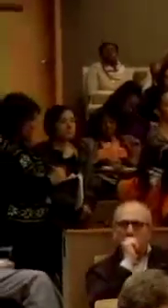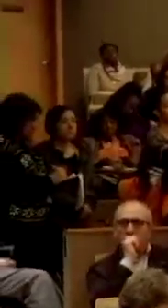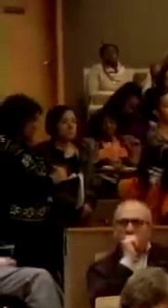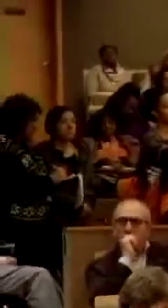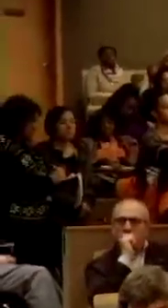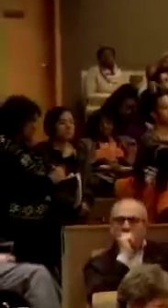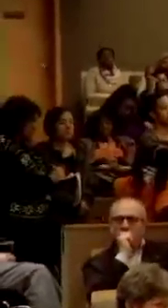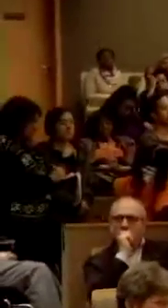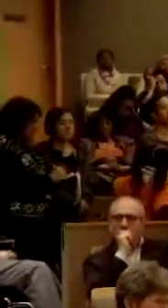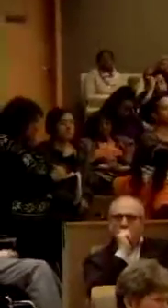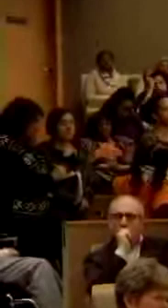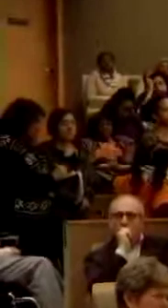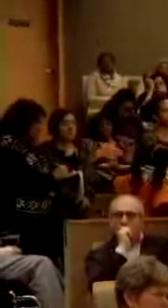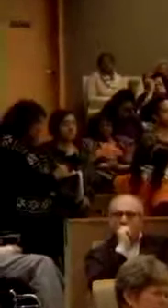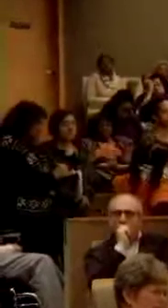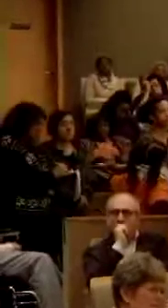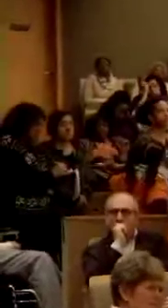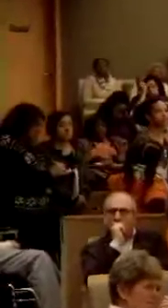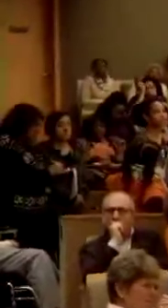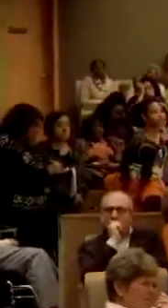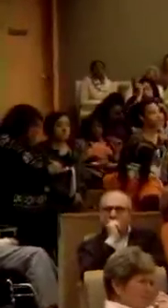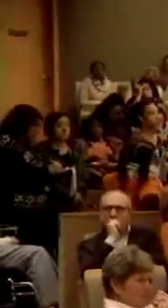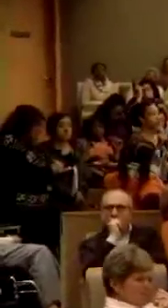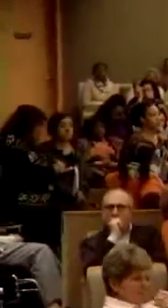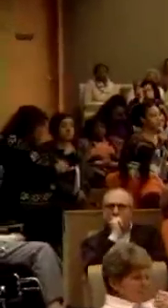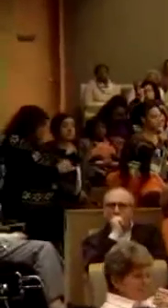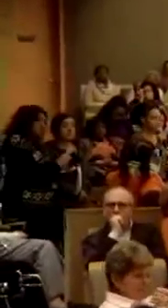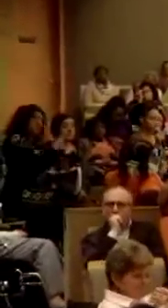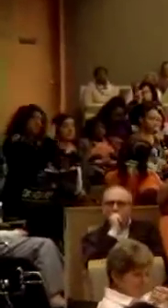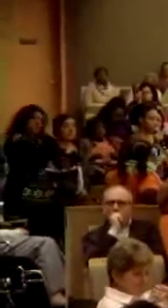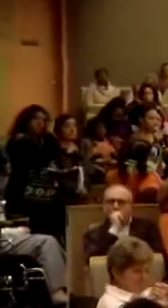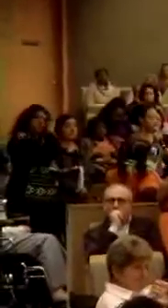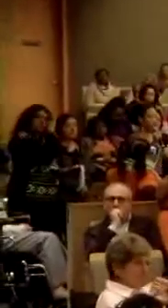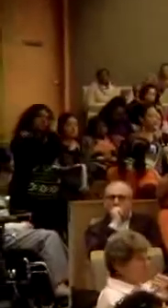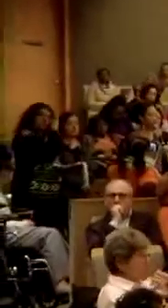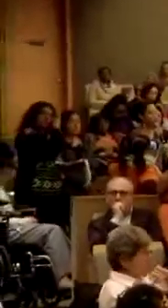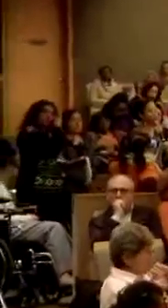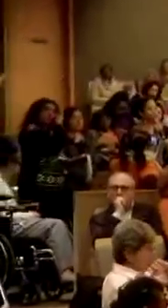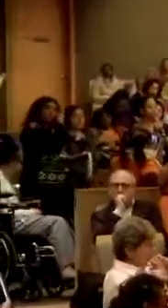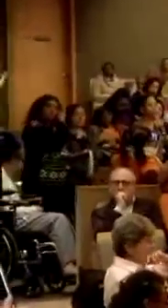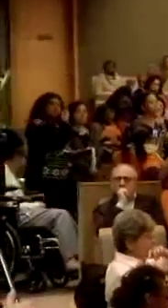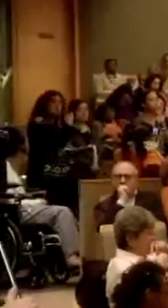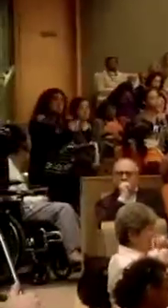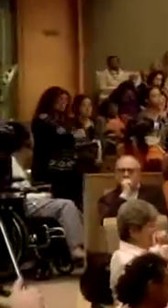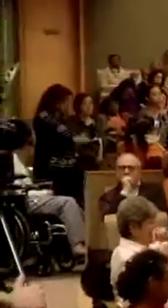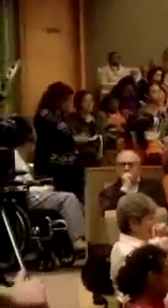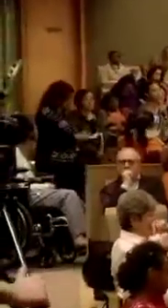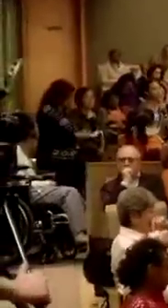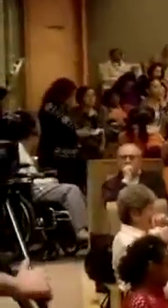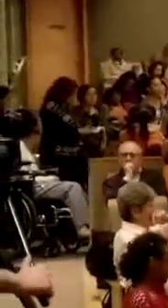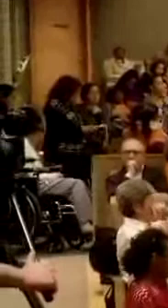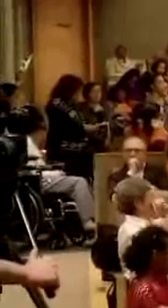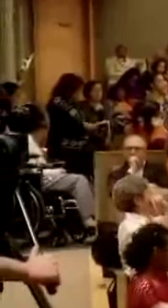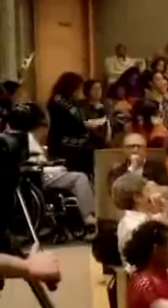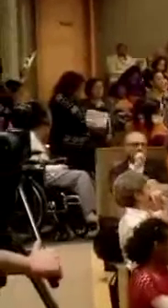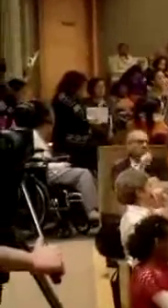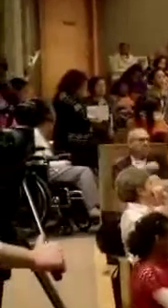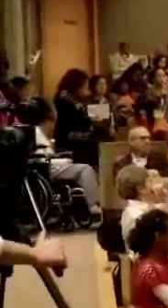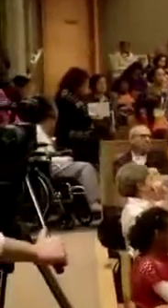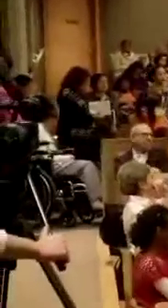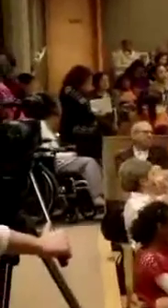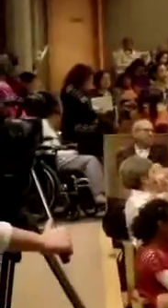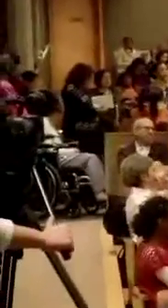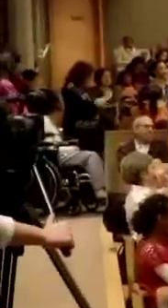by a military that my brother serves in. So anyway, my student is marching in front of me. I'm observing,